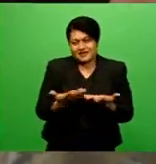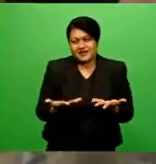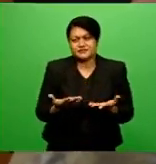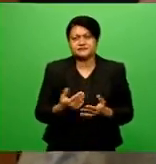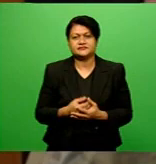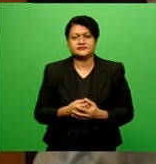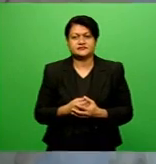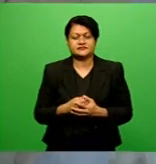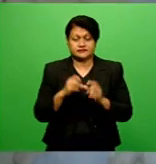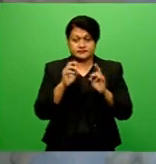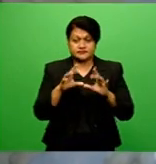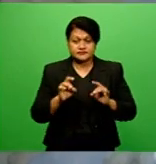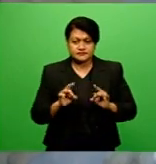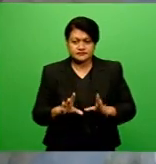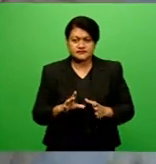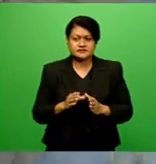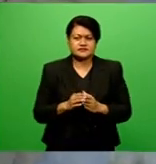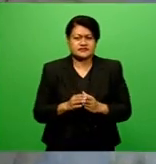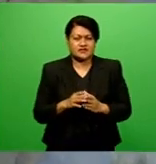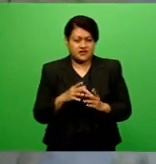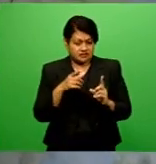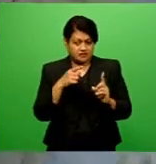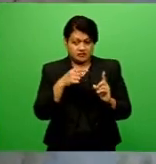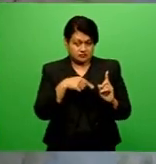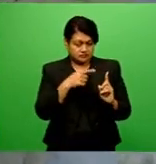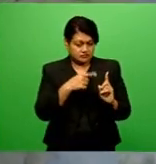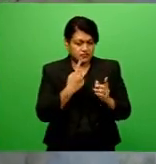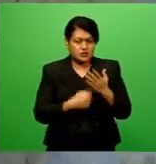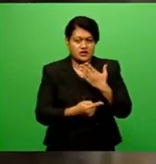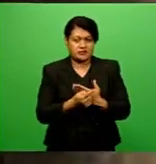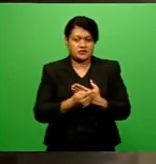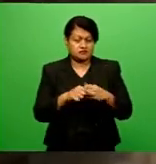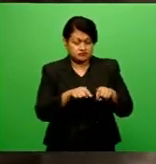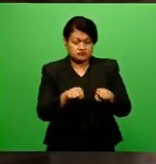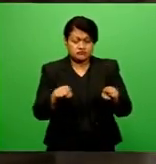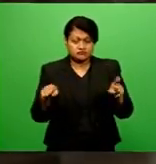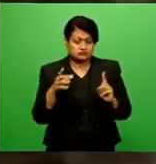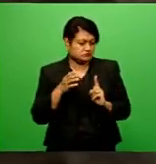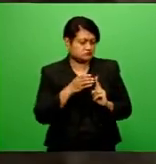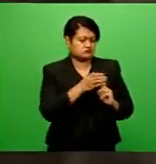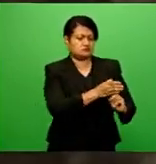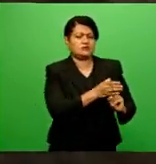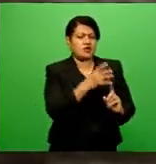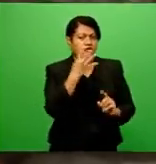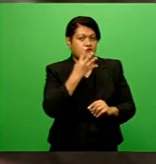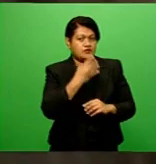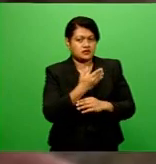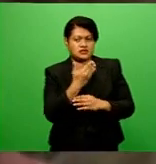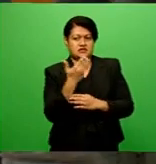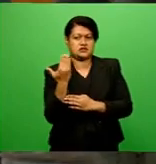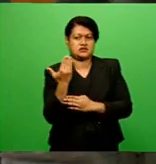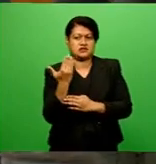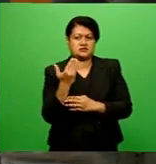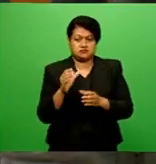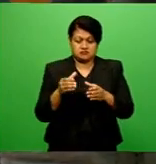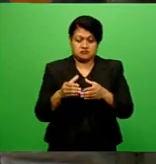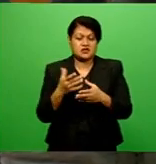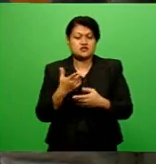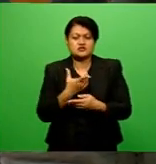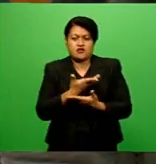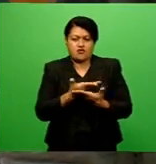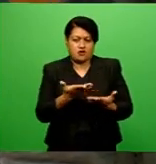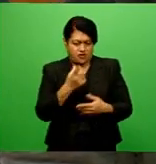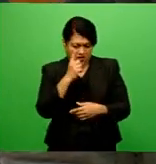Australian Defence Force personnel will have to undergo the 14 days quarantine, while authorities figure out how they can still be of use within their